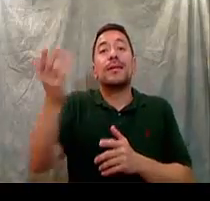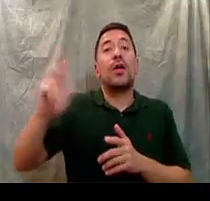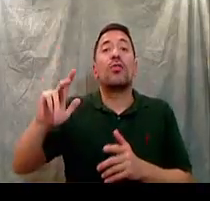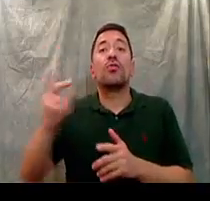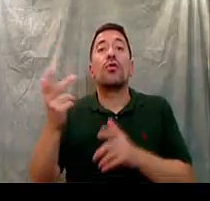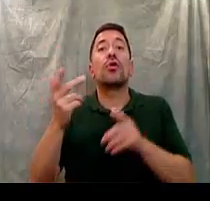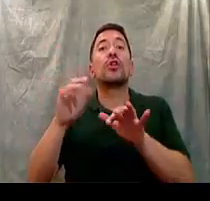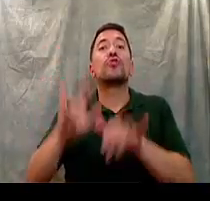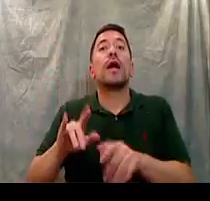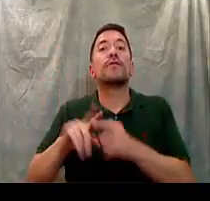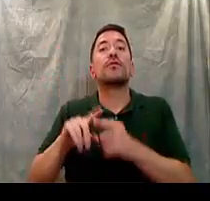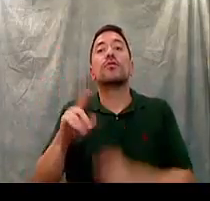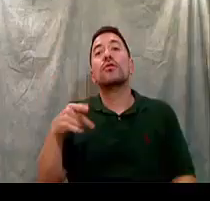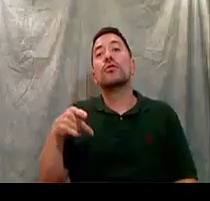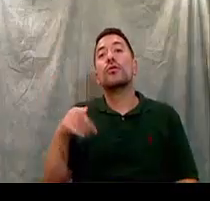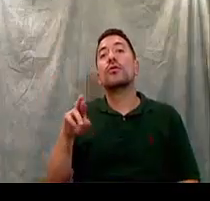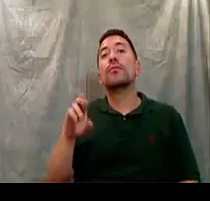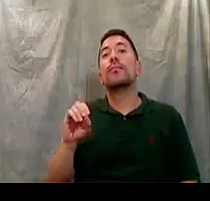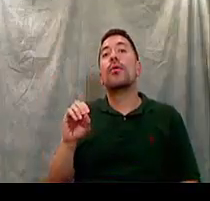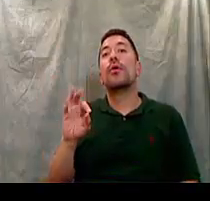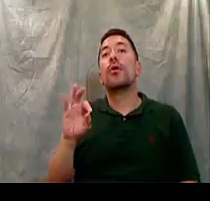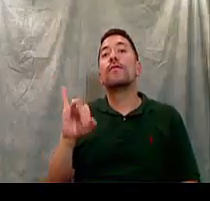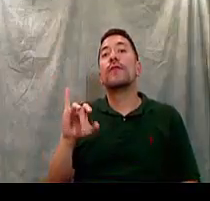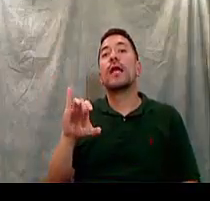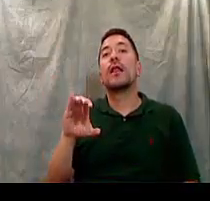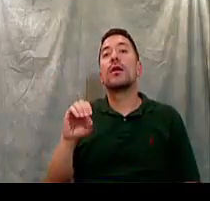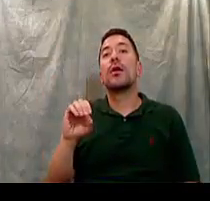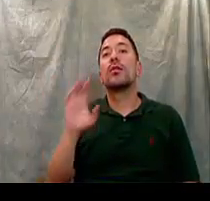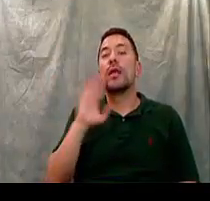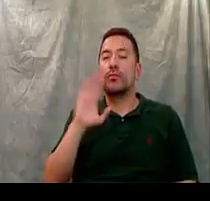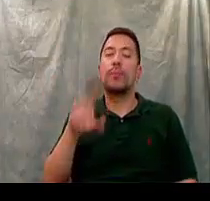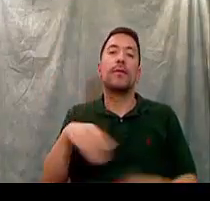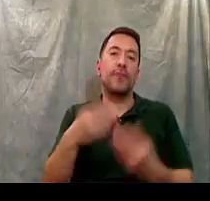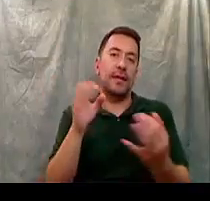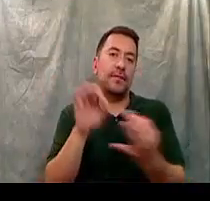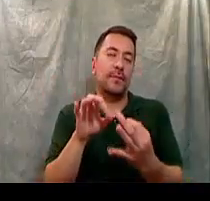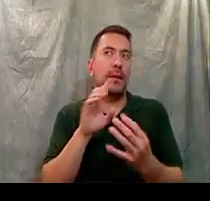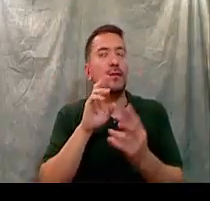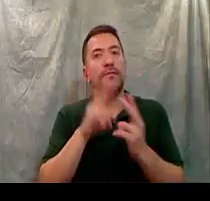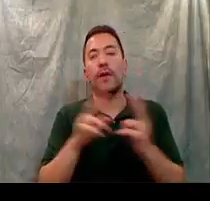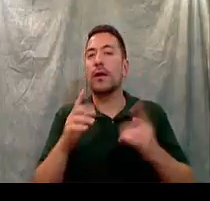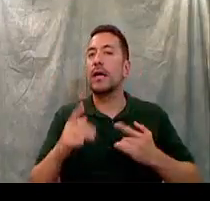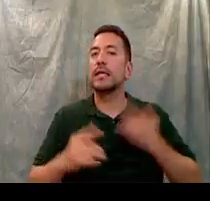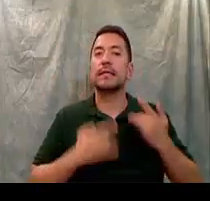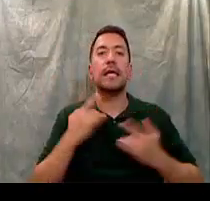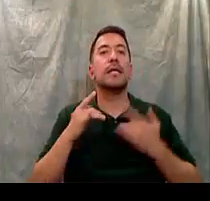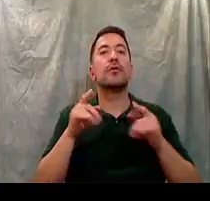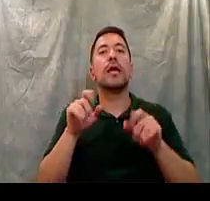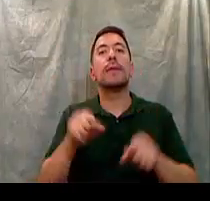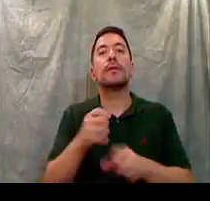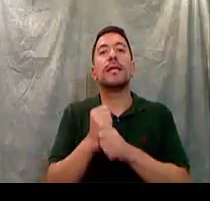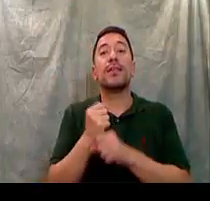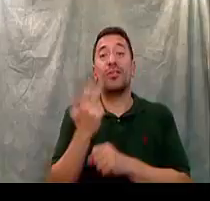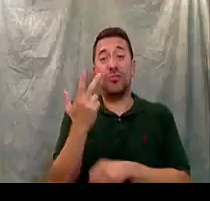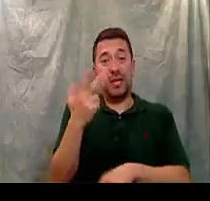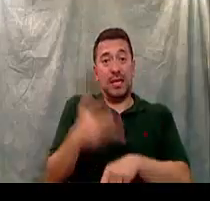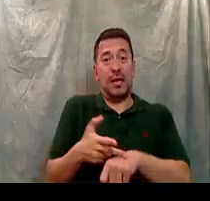draft to Dr. Porfilio, who is likely to then give you feedback. That is so exciting that you were able to attain three